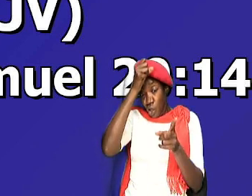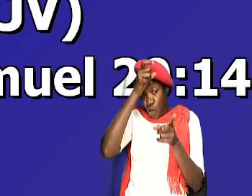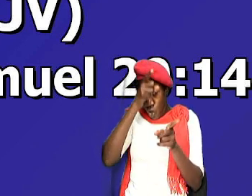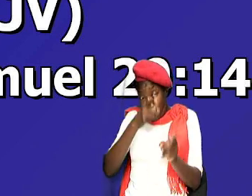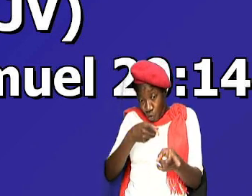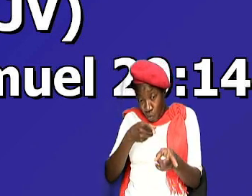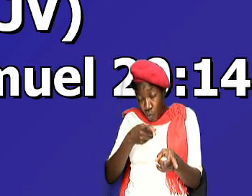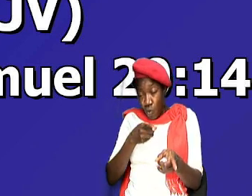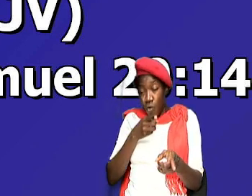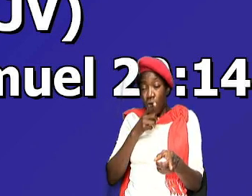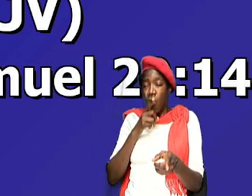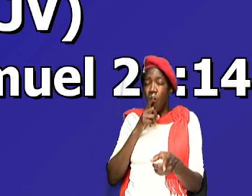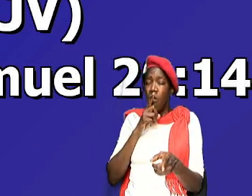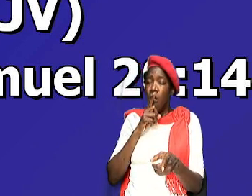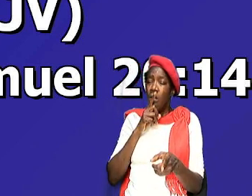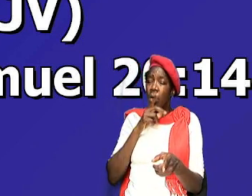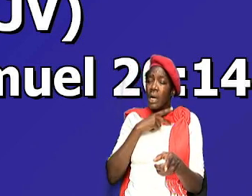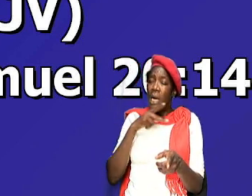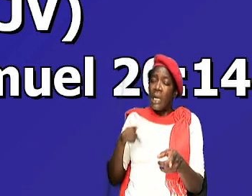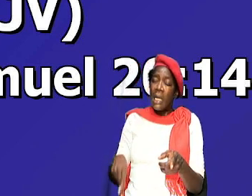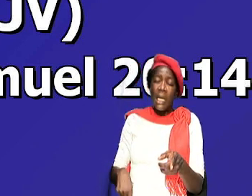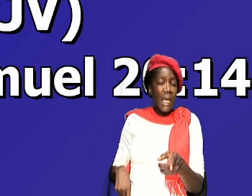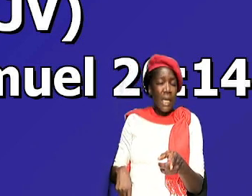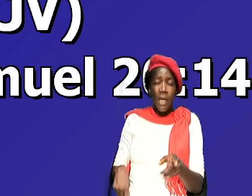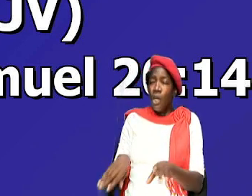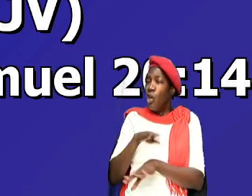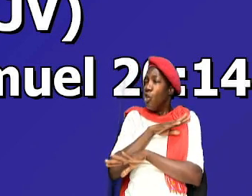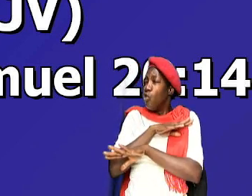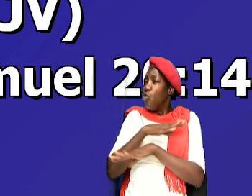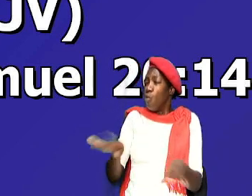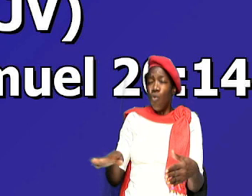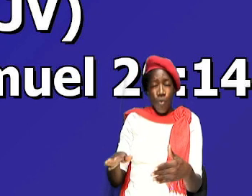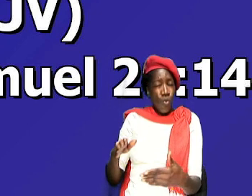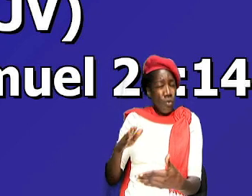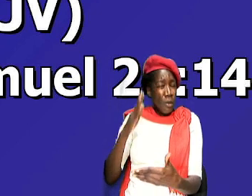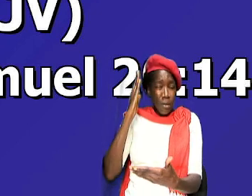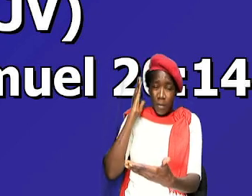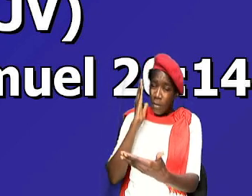king, do not cut off my name